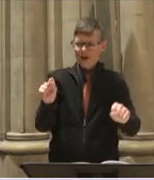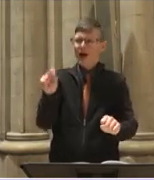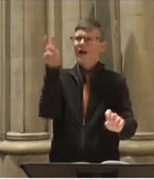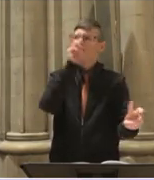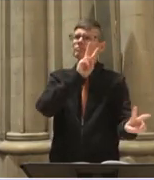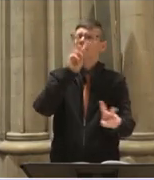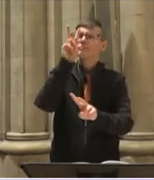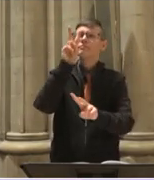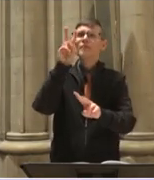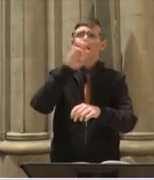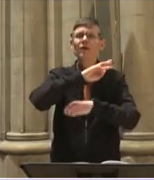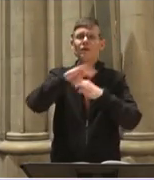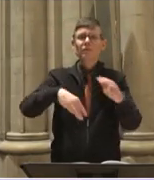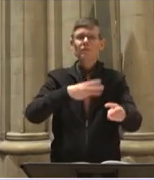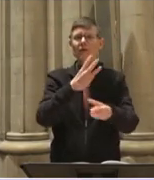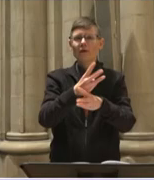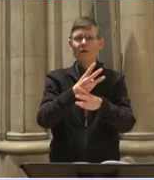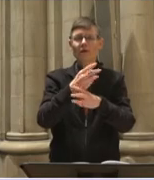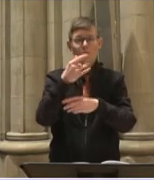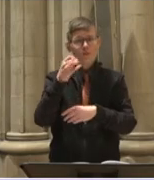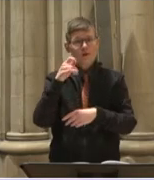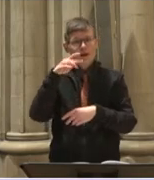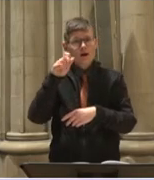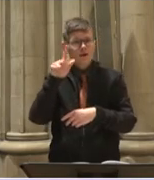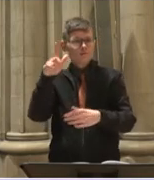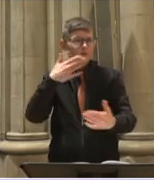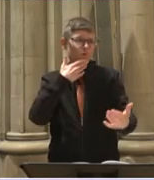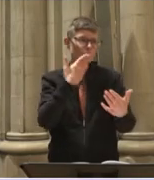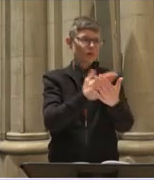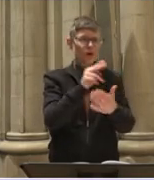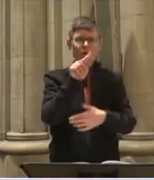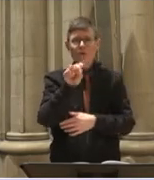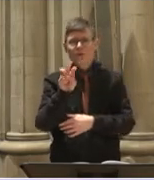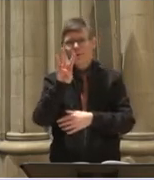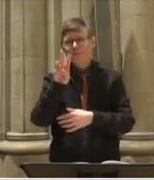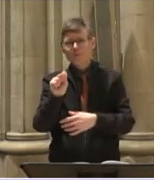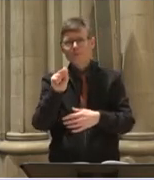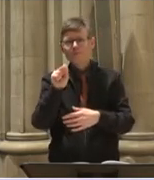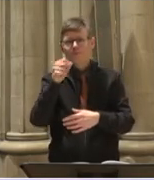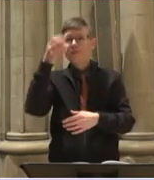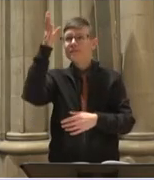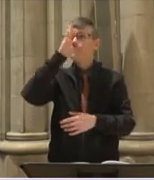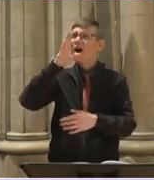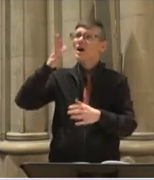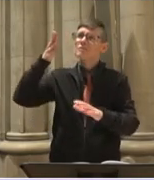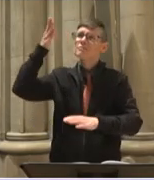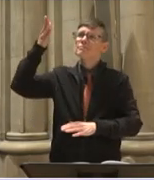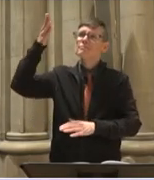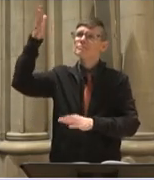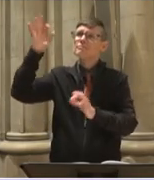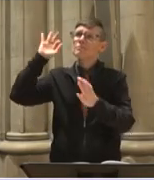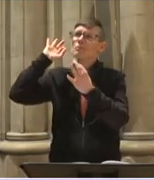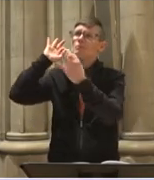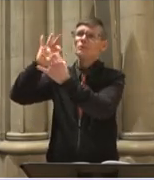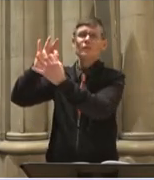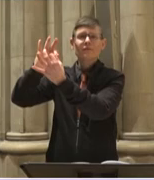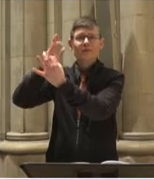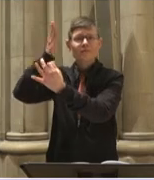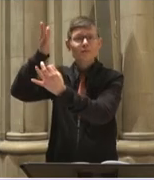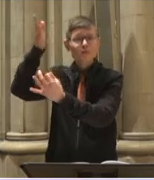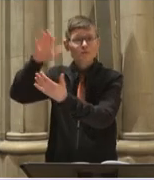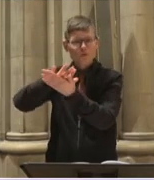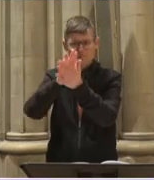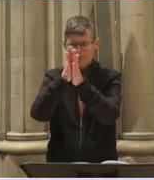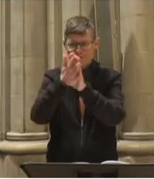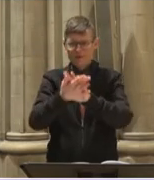a world where the gospel good news of God's just future is made real